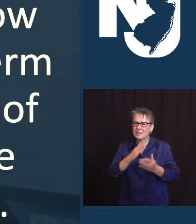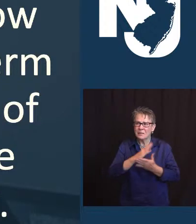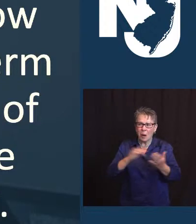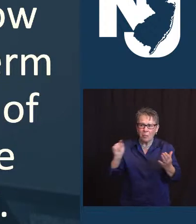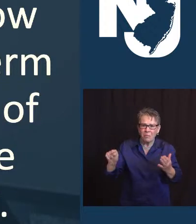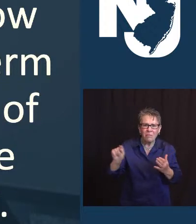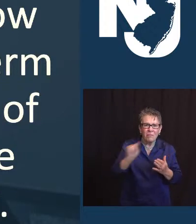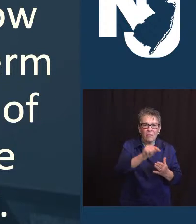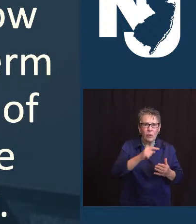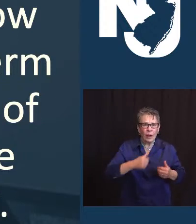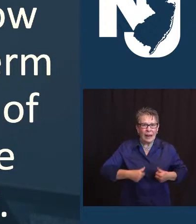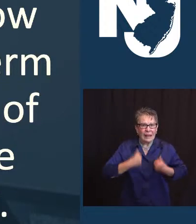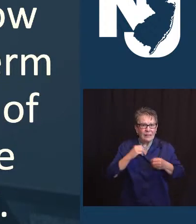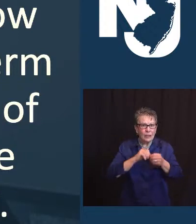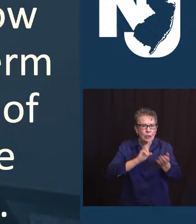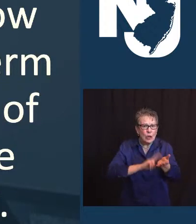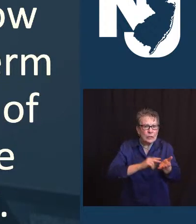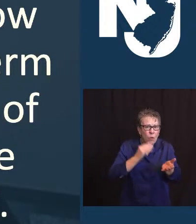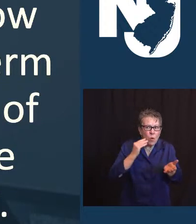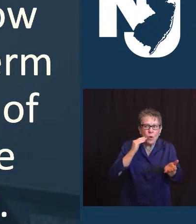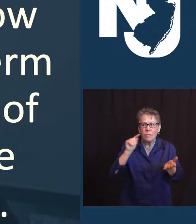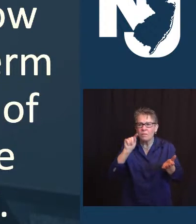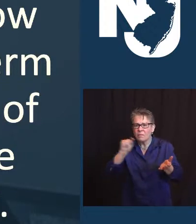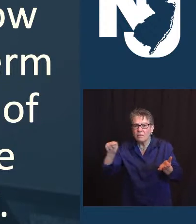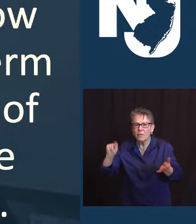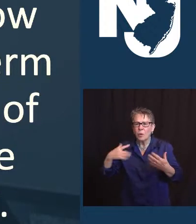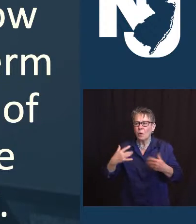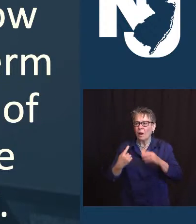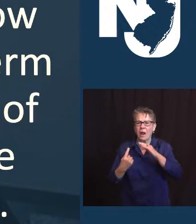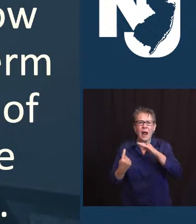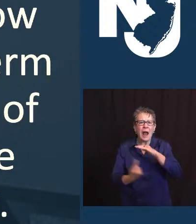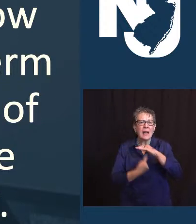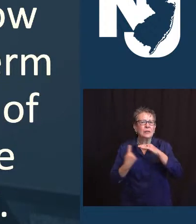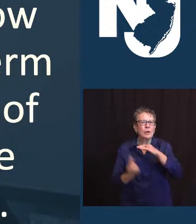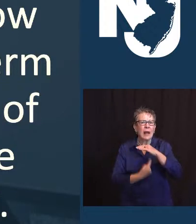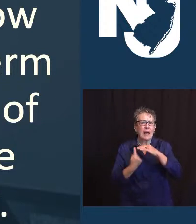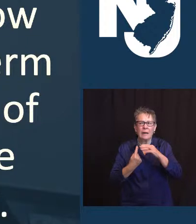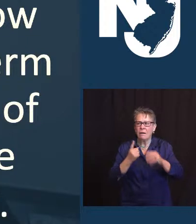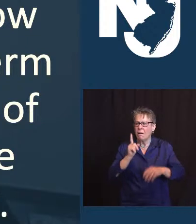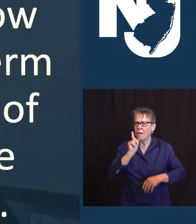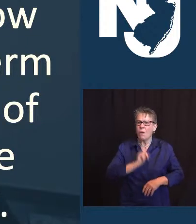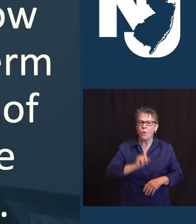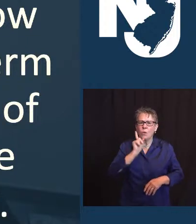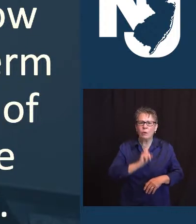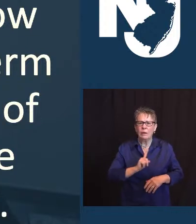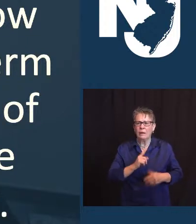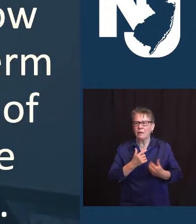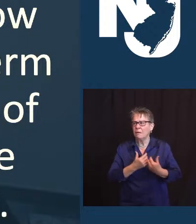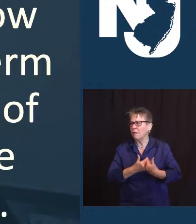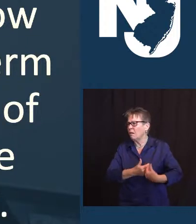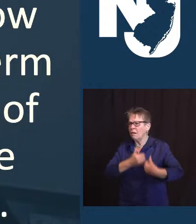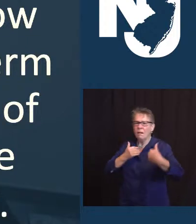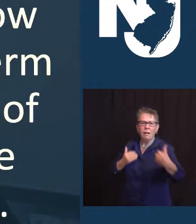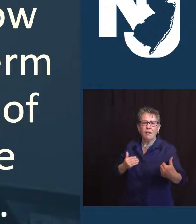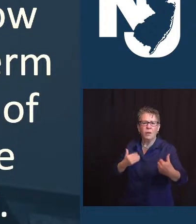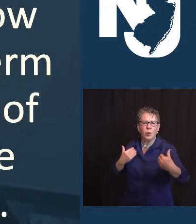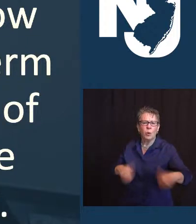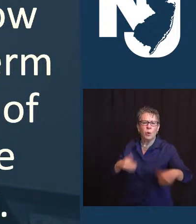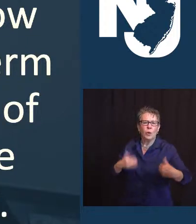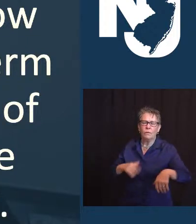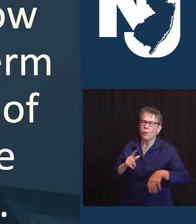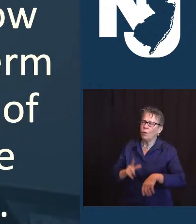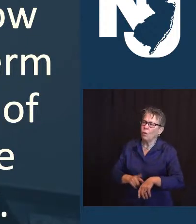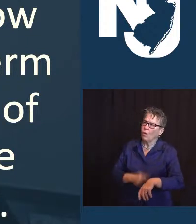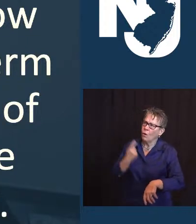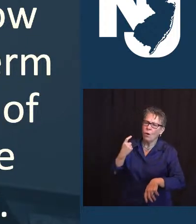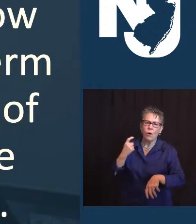safely say many, if not most, and being apart from their families for so long. And it's tough on everybody, certainly on the residents, but